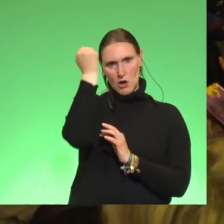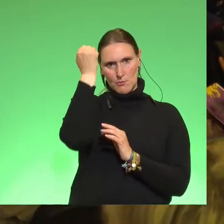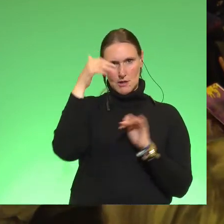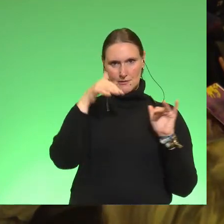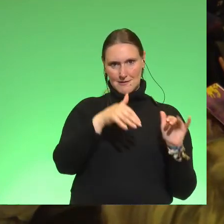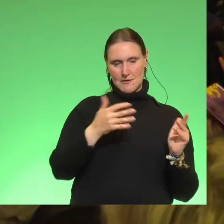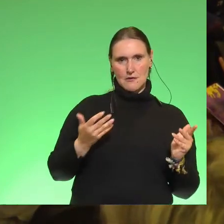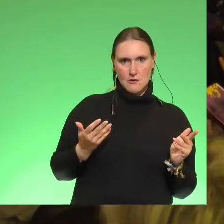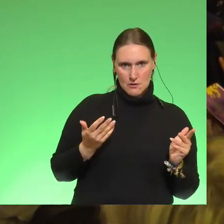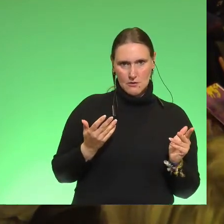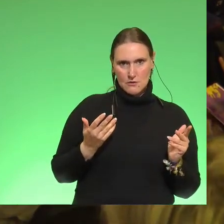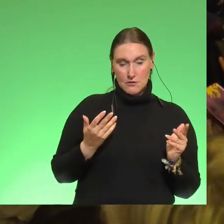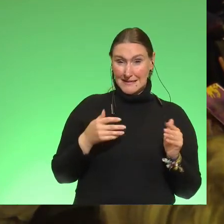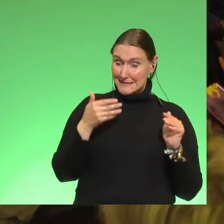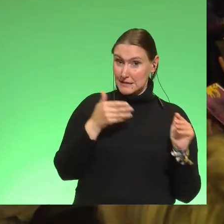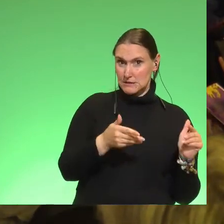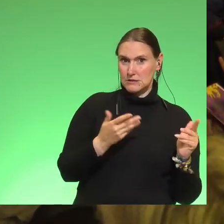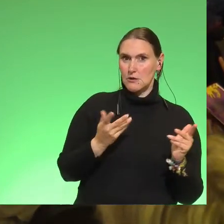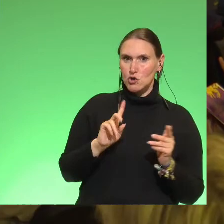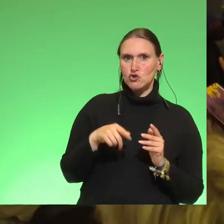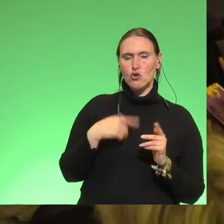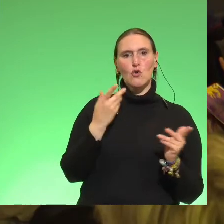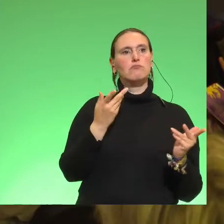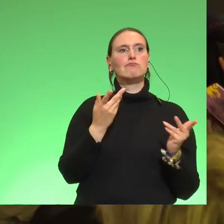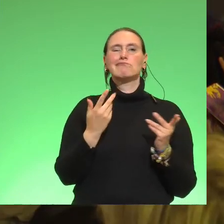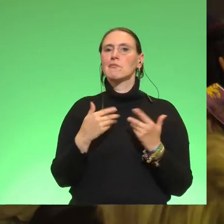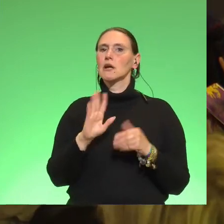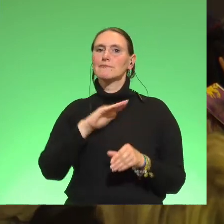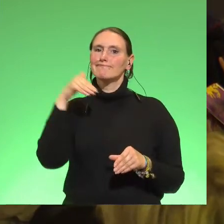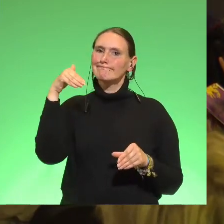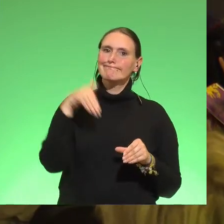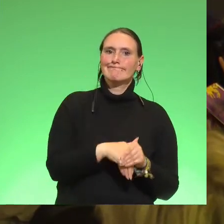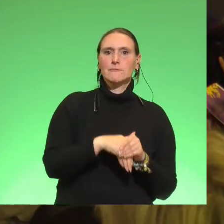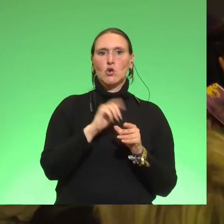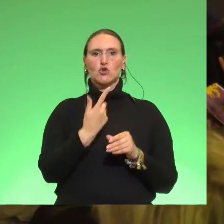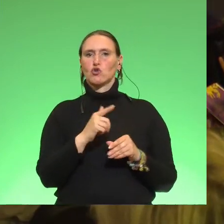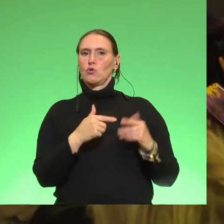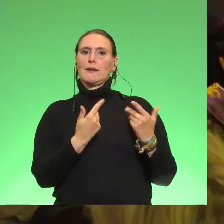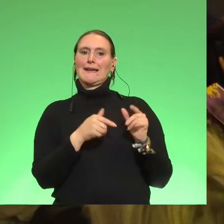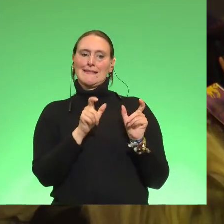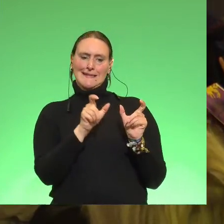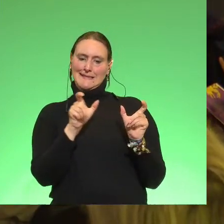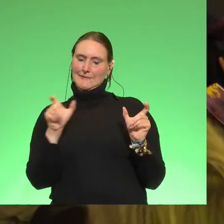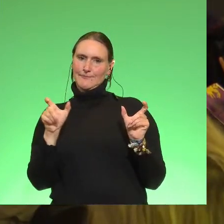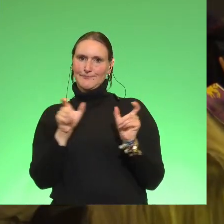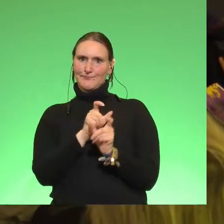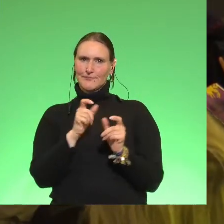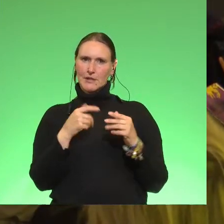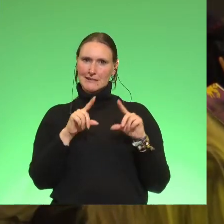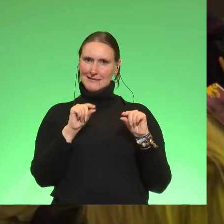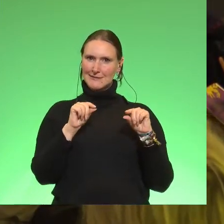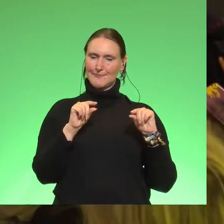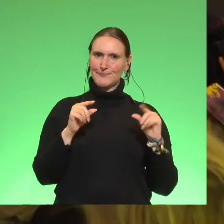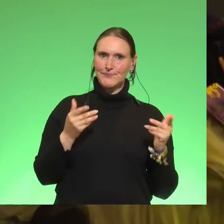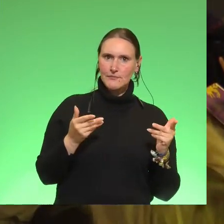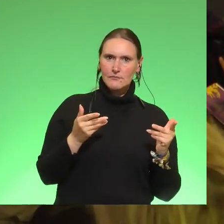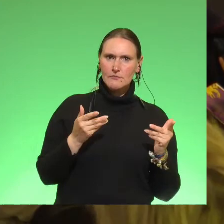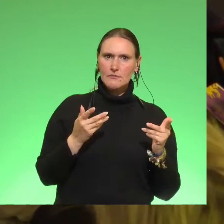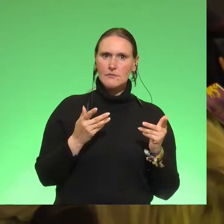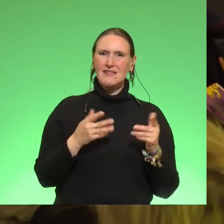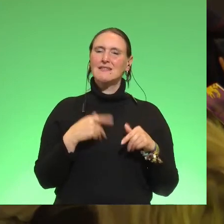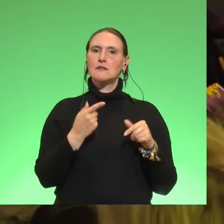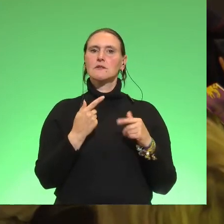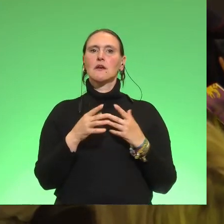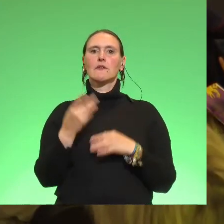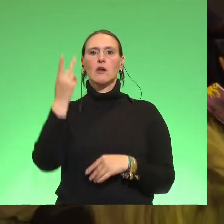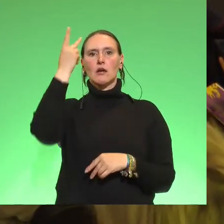languages contain semantics that are testifying of the oppression,